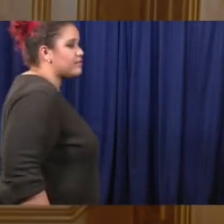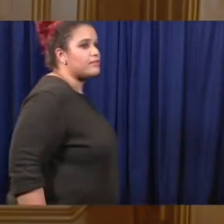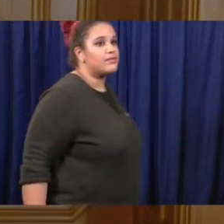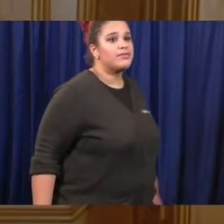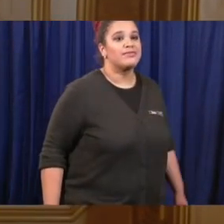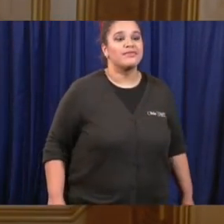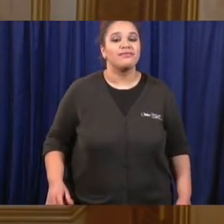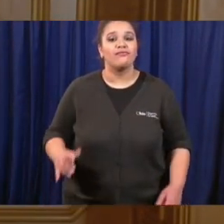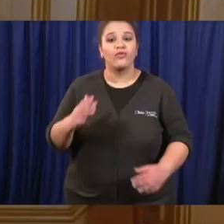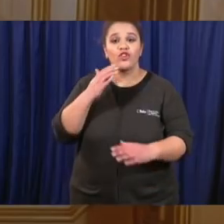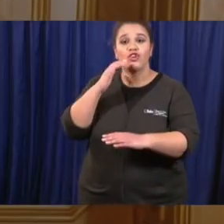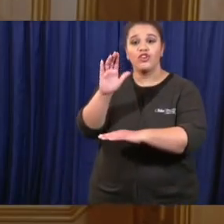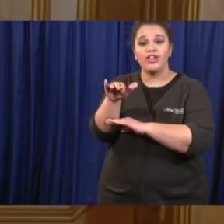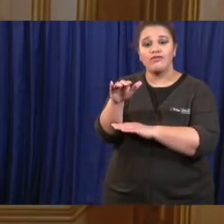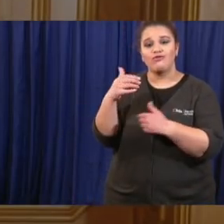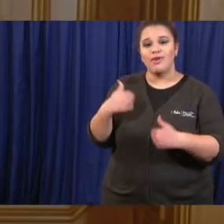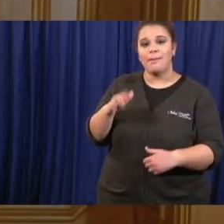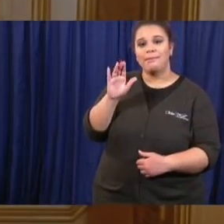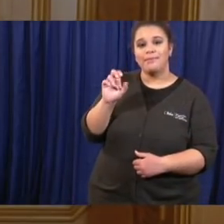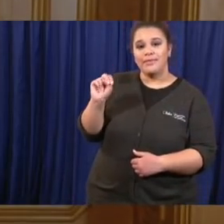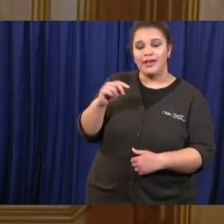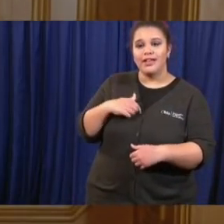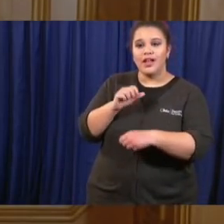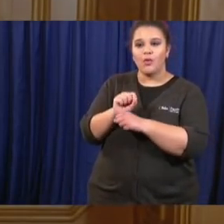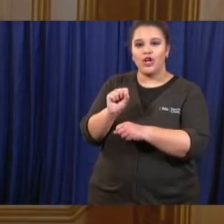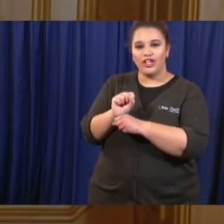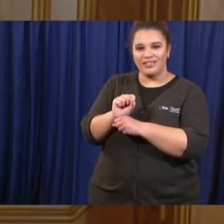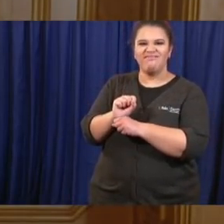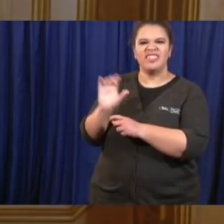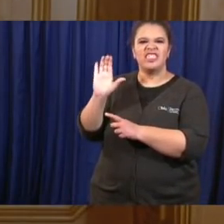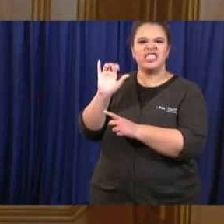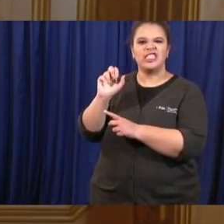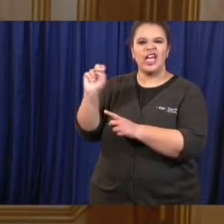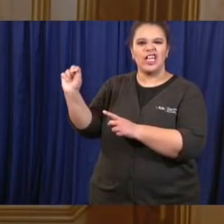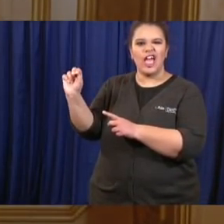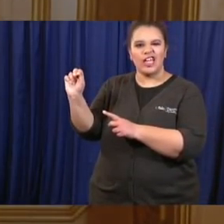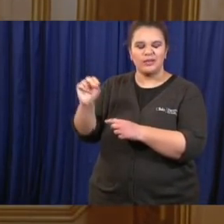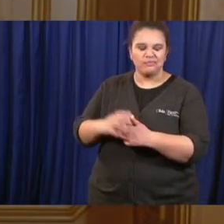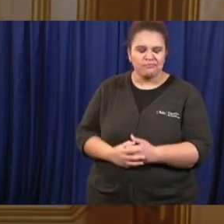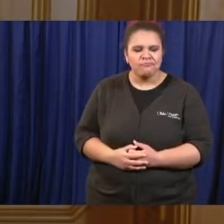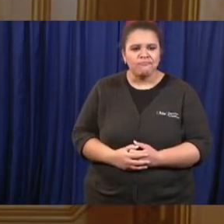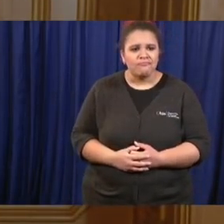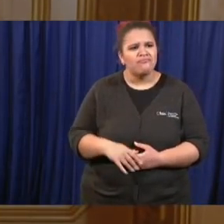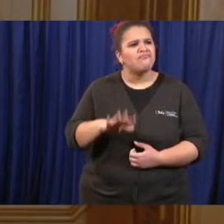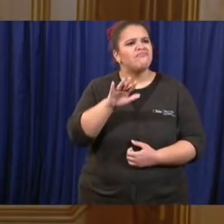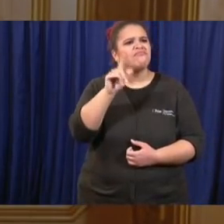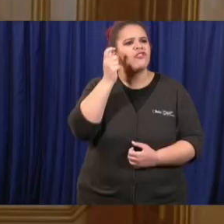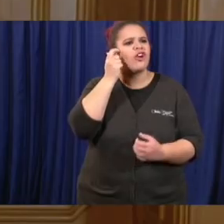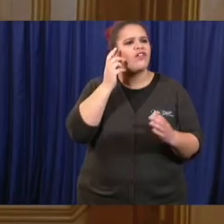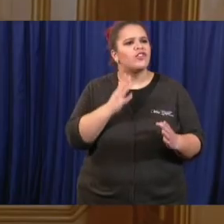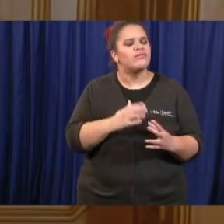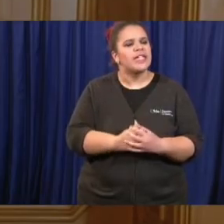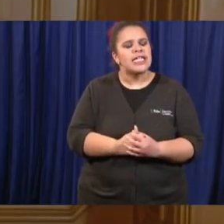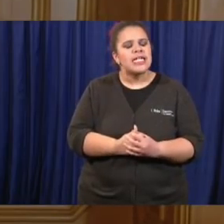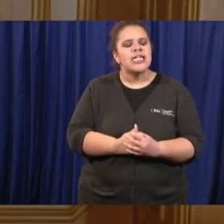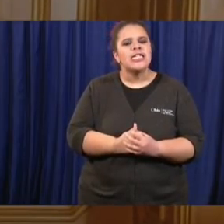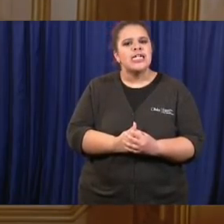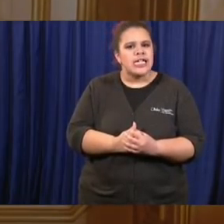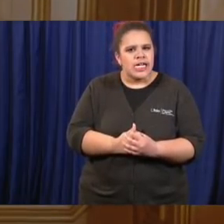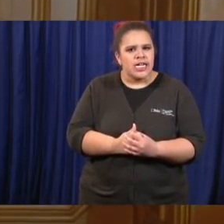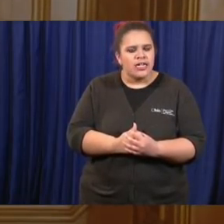Good afternoon, Ben Schwartz from WCPO in Cincinnati. Governor DeWine, I want to ask you about